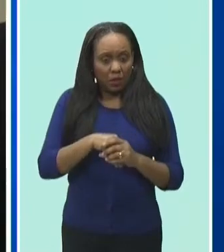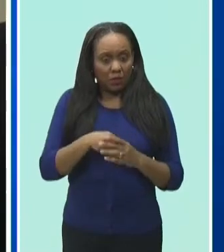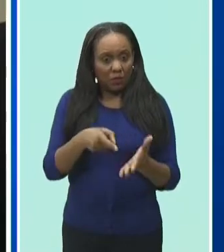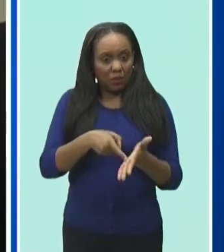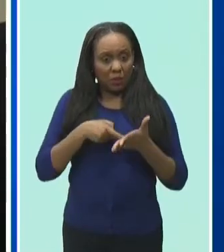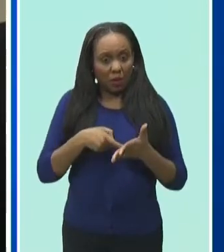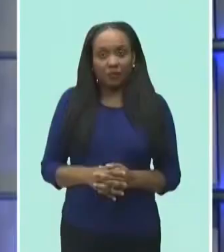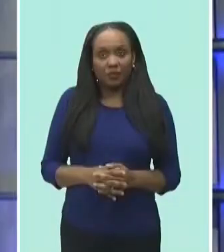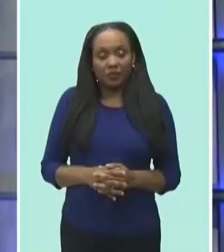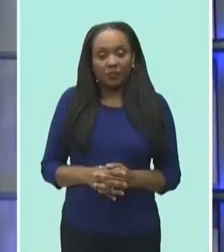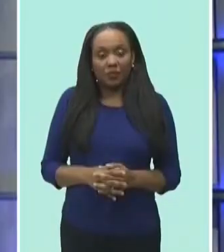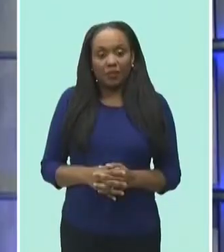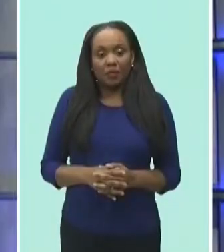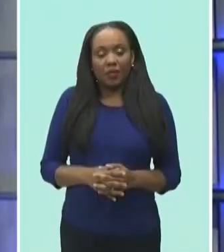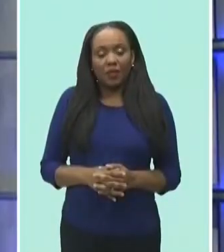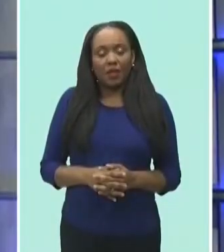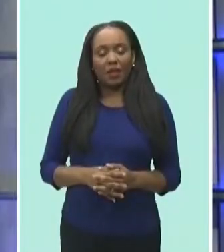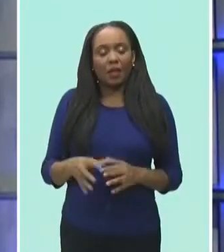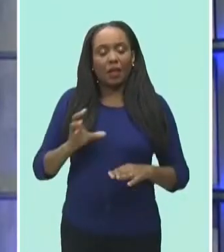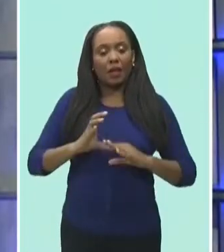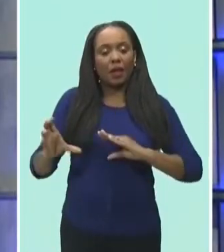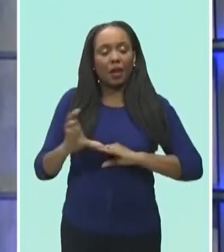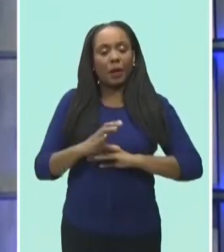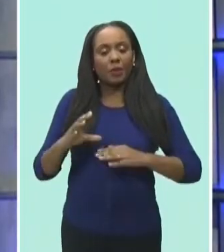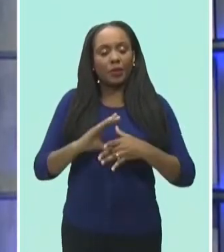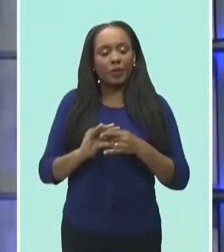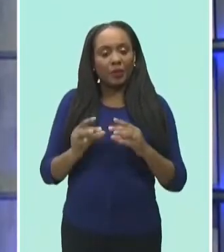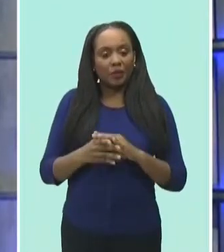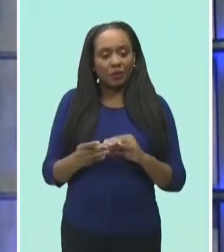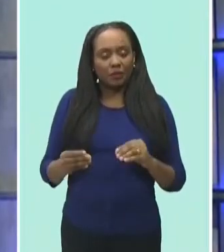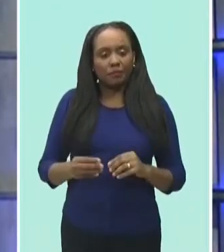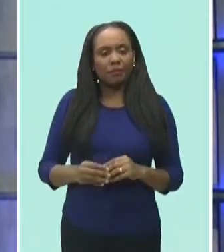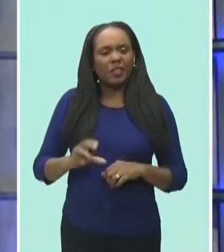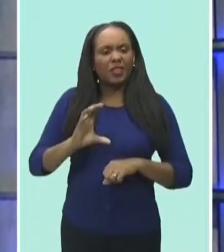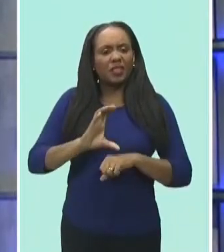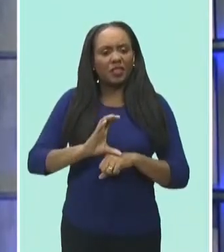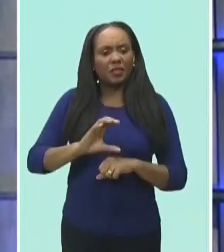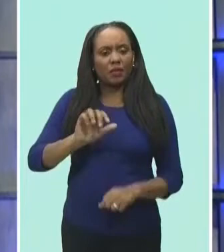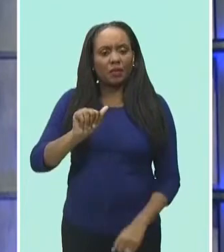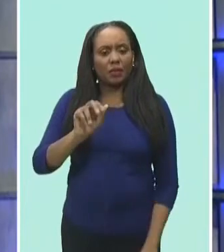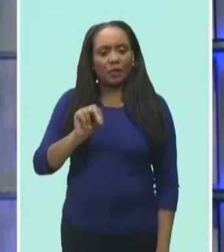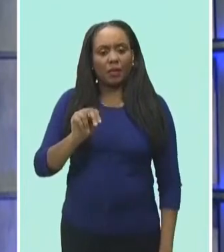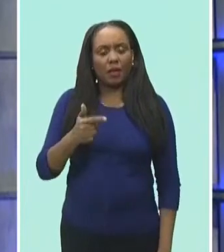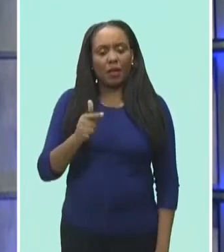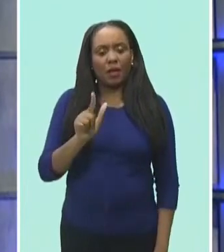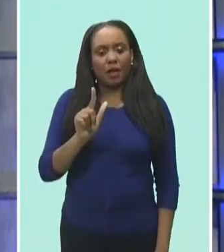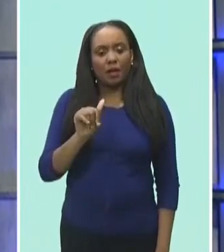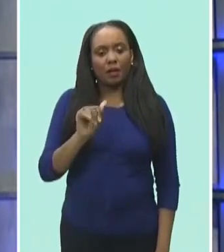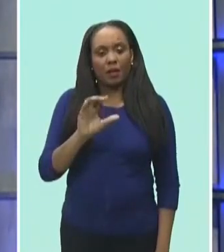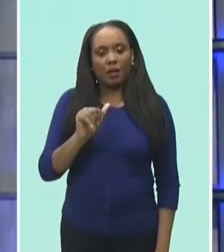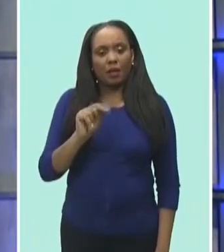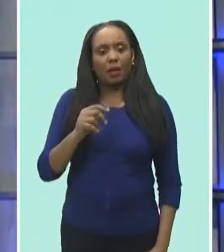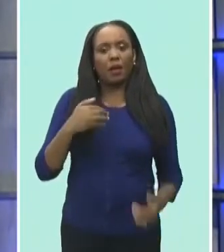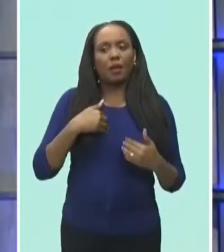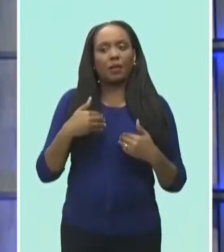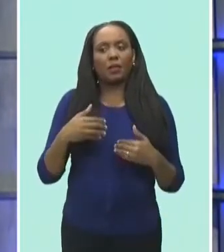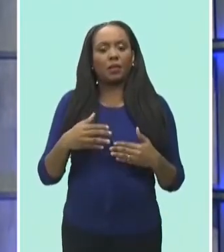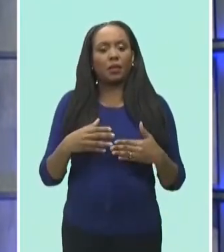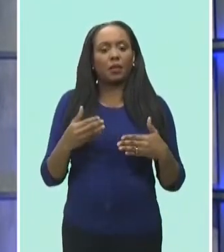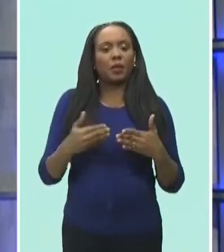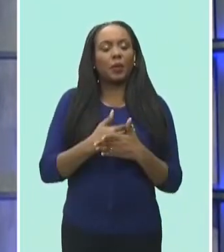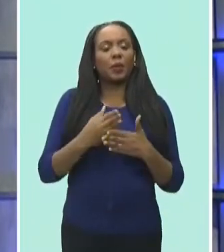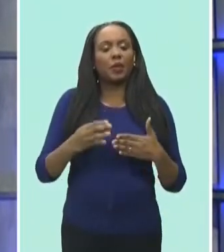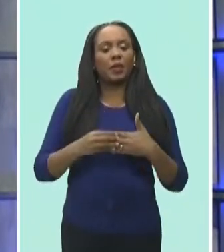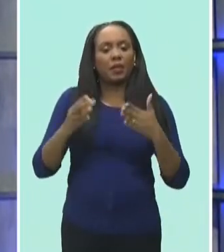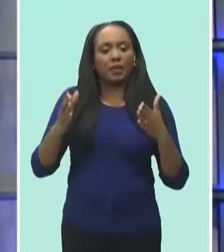program. In news from across the region now, the Anglican Church of the province of the West Indies has a new head. Bishop